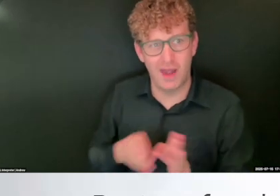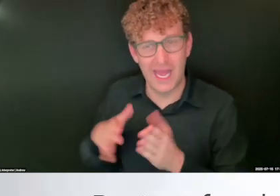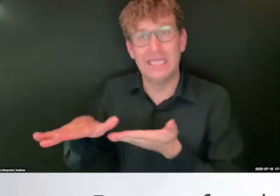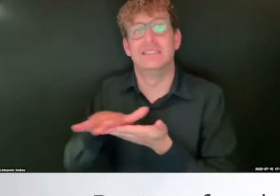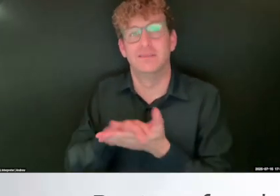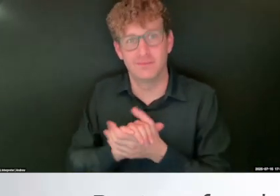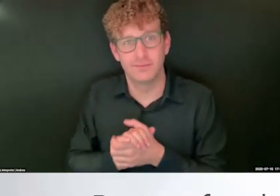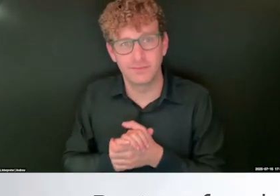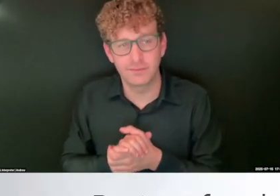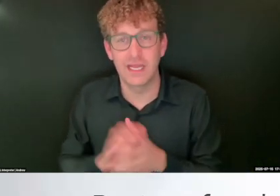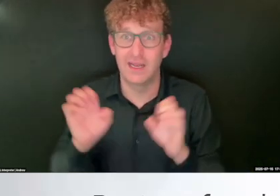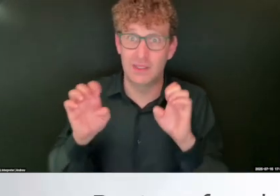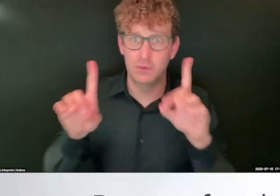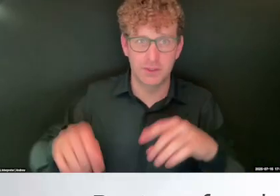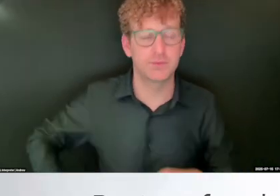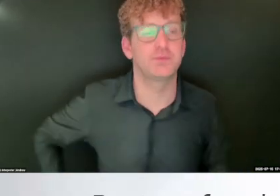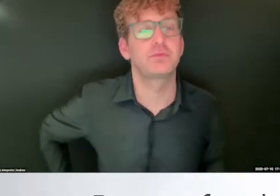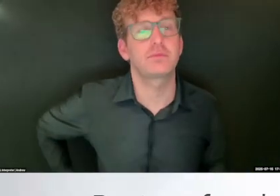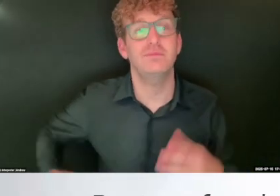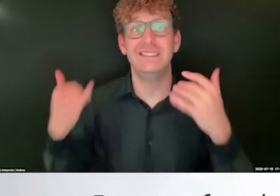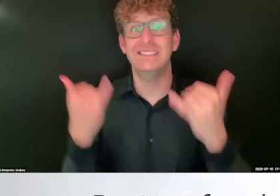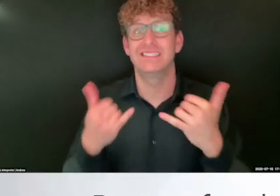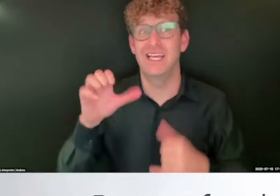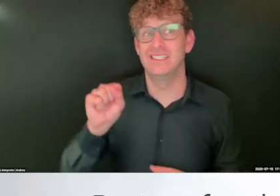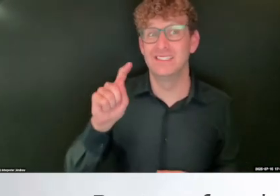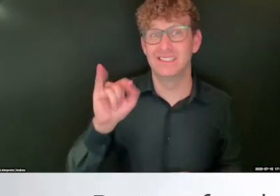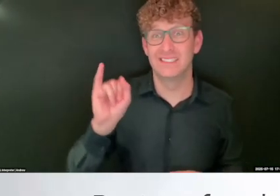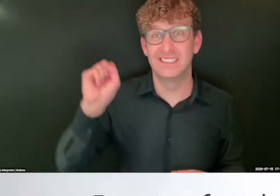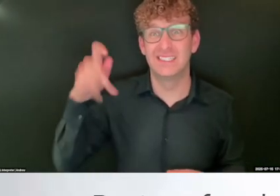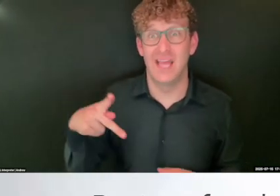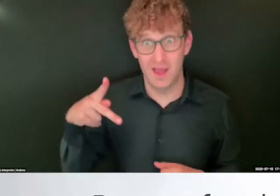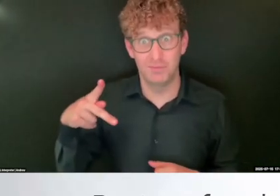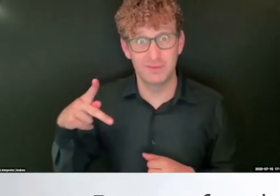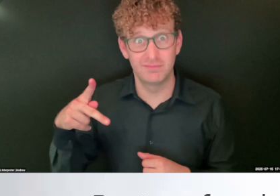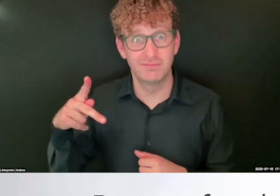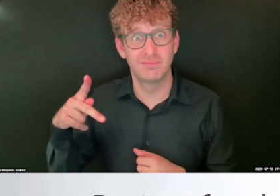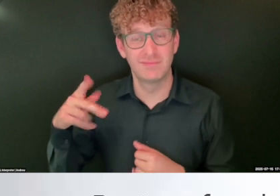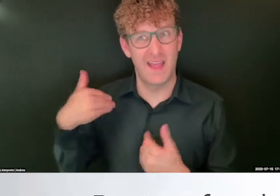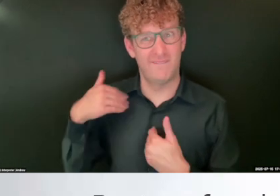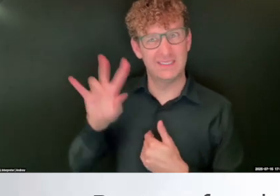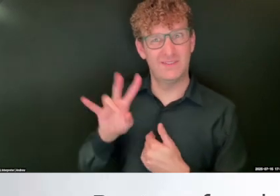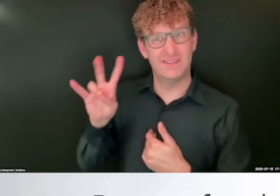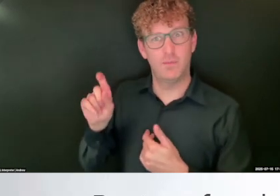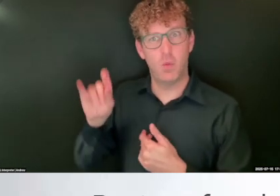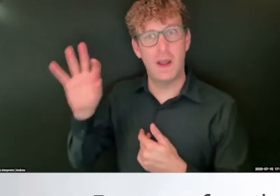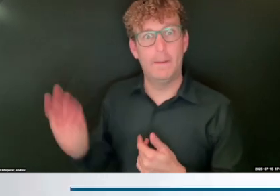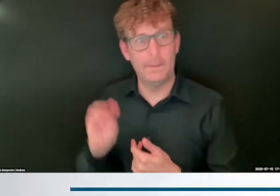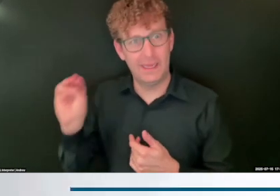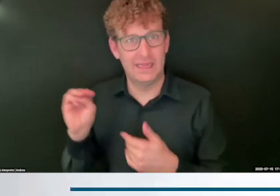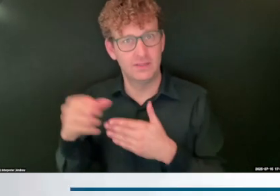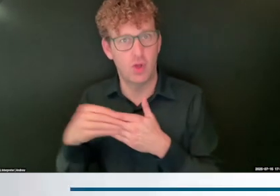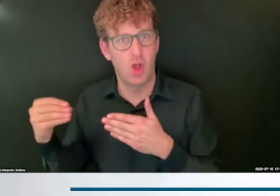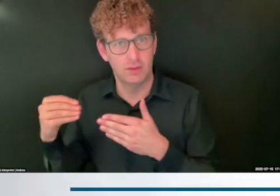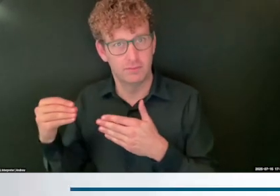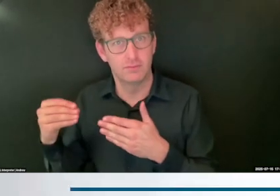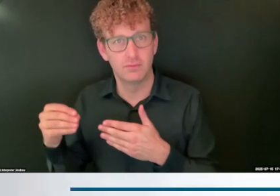grants. The map on the slide shows the locations and amounts of these grants. Next slide, please.